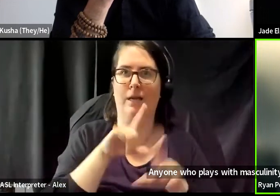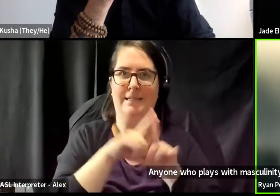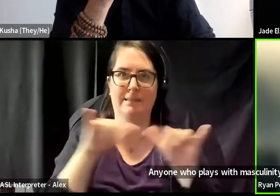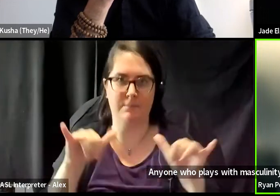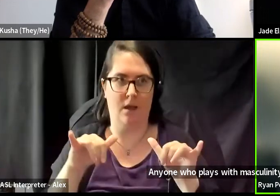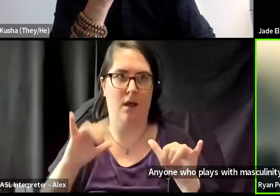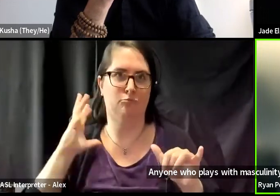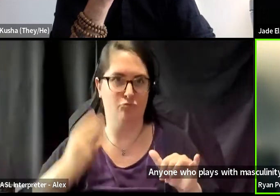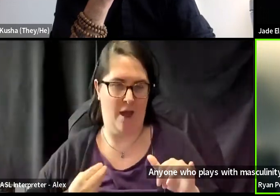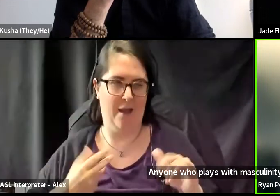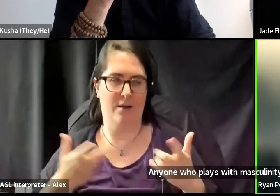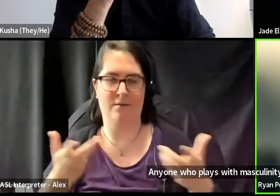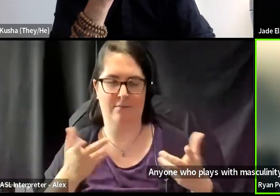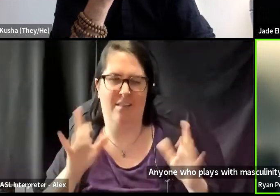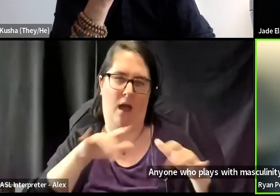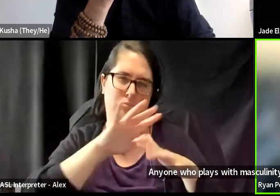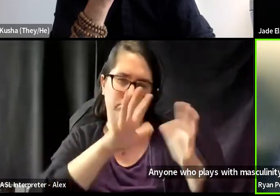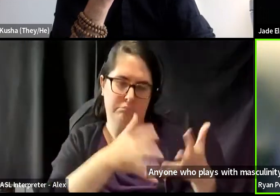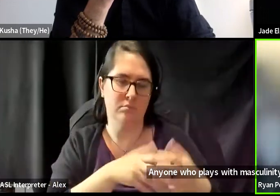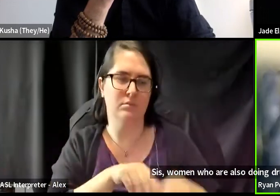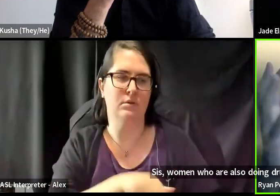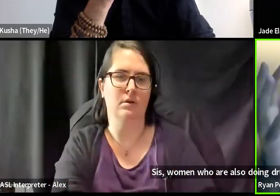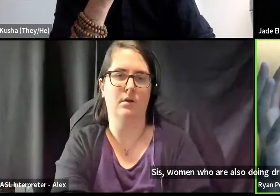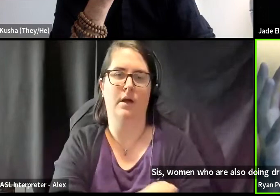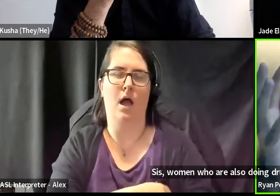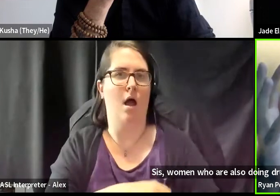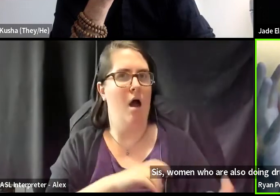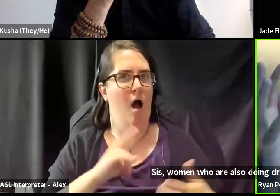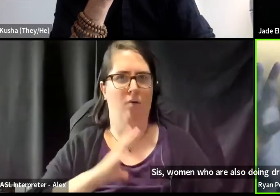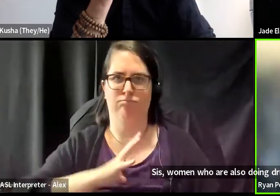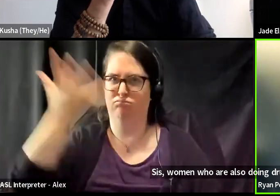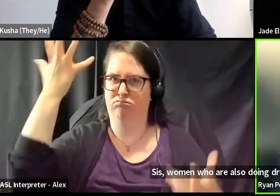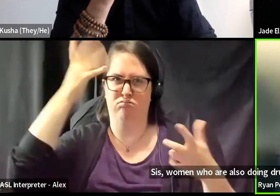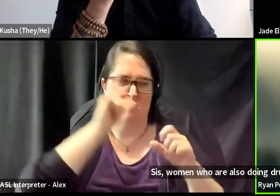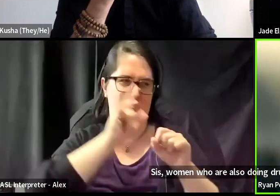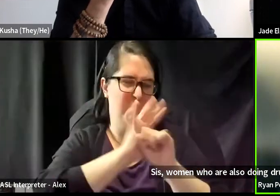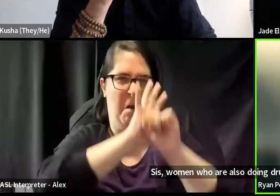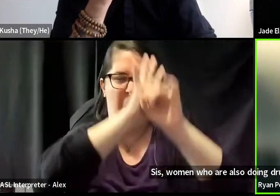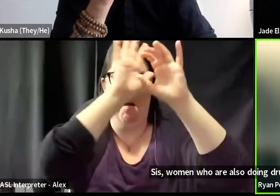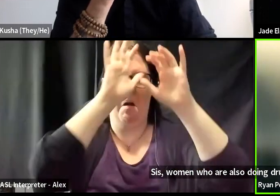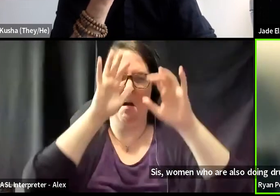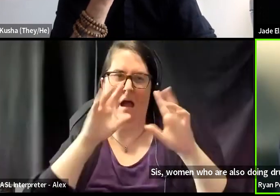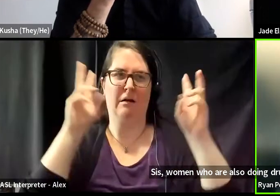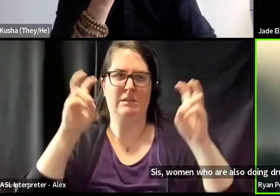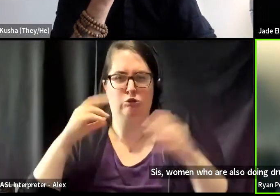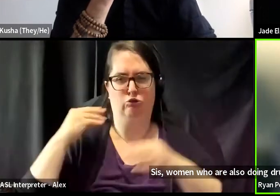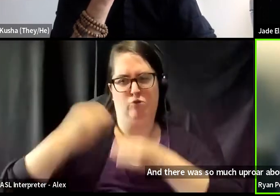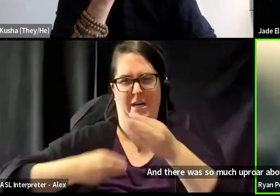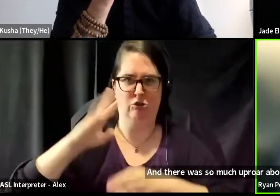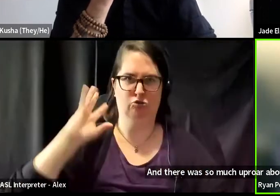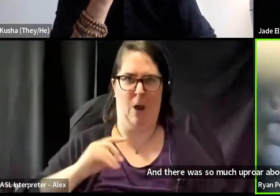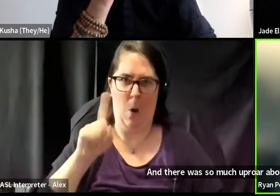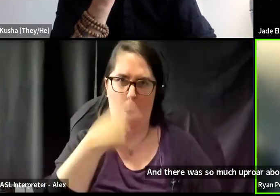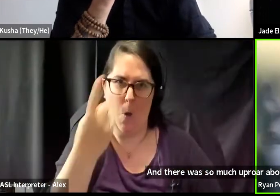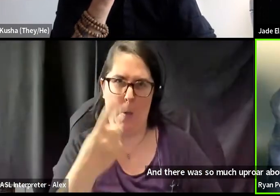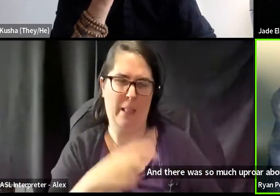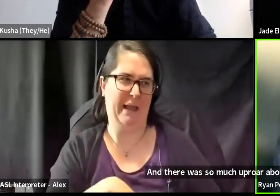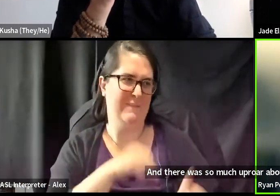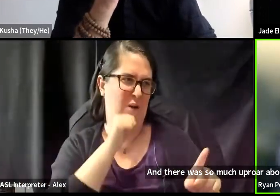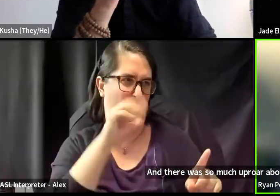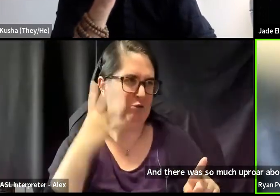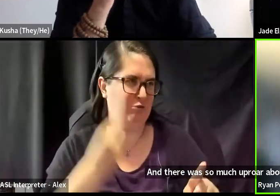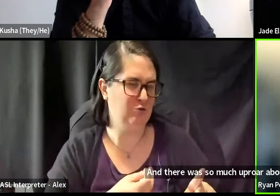right? And there was so much uproar about this in terms of like this traditional drag versus non-traditional drag,